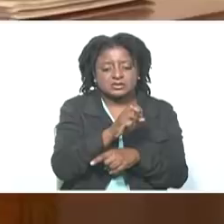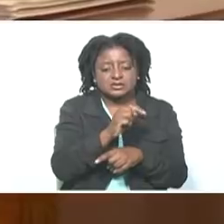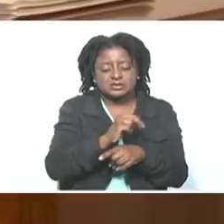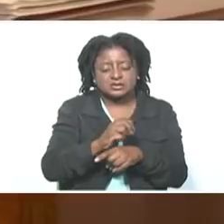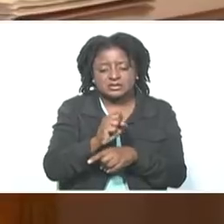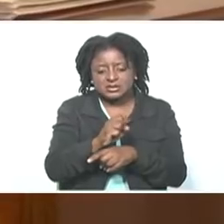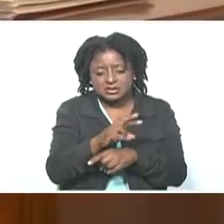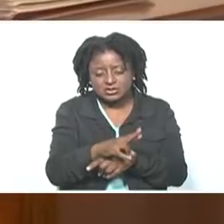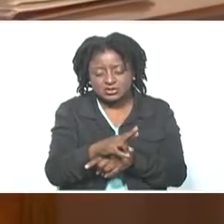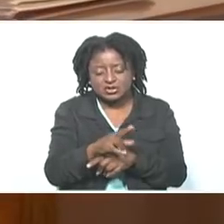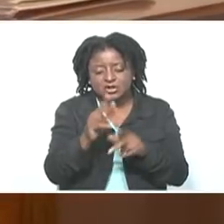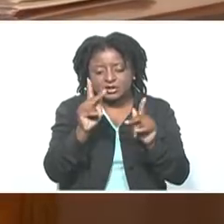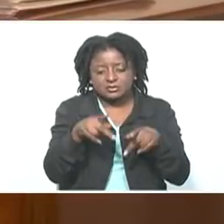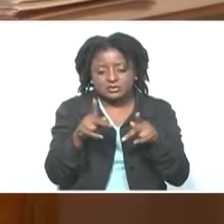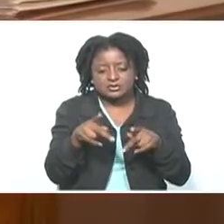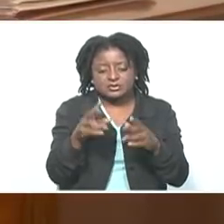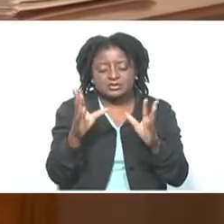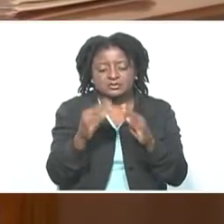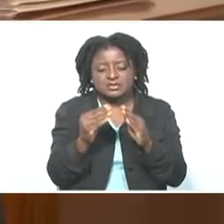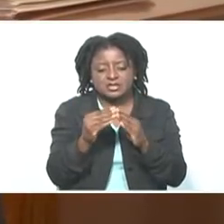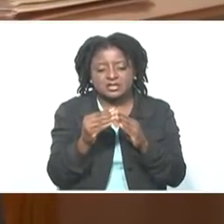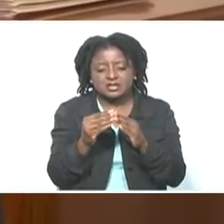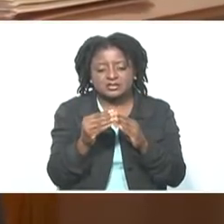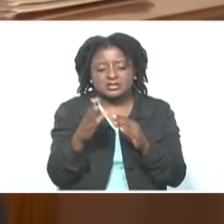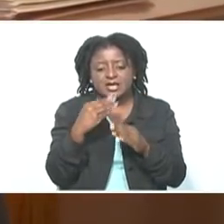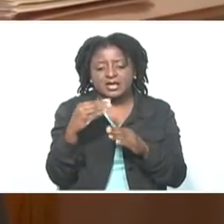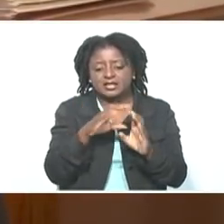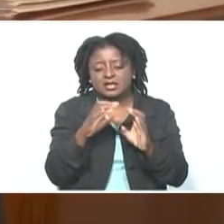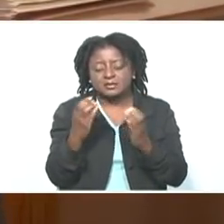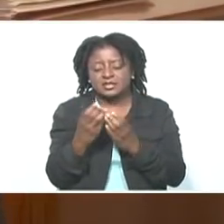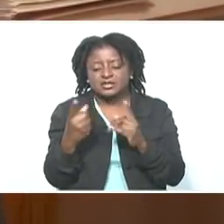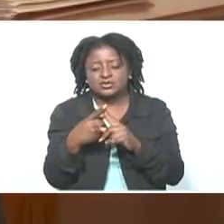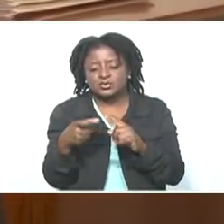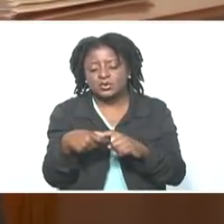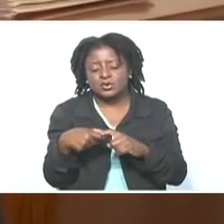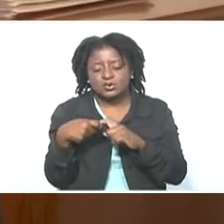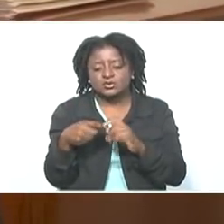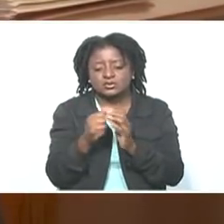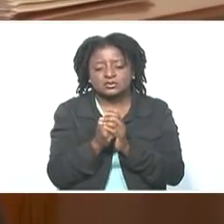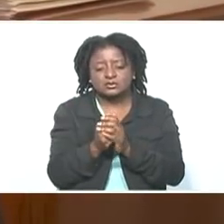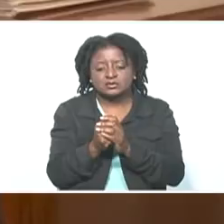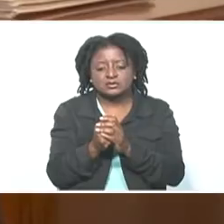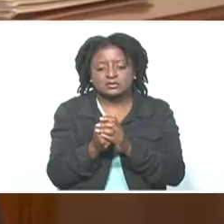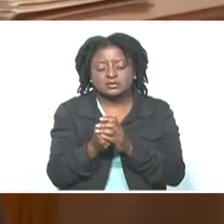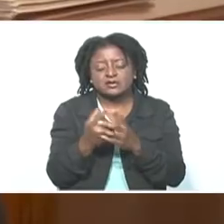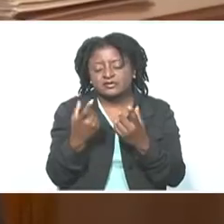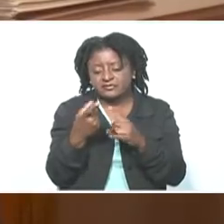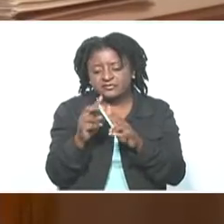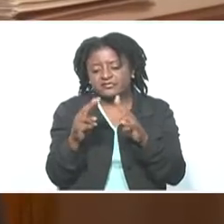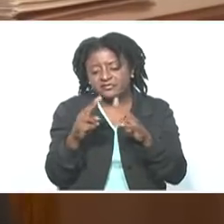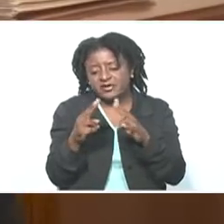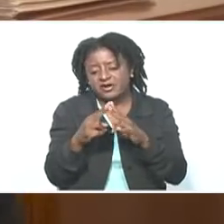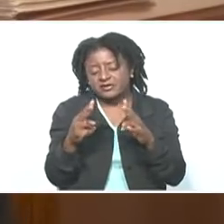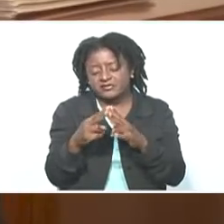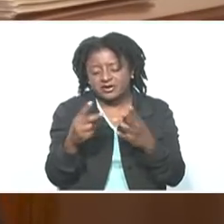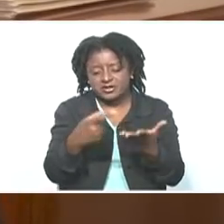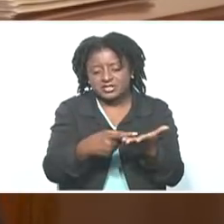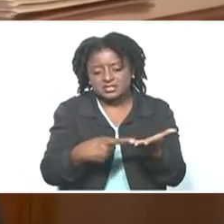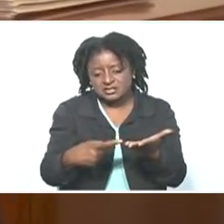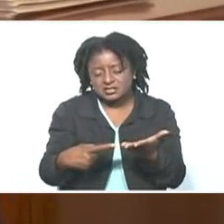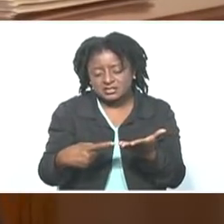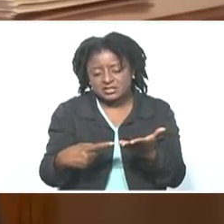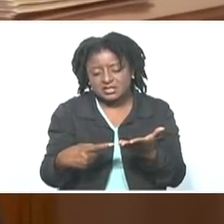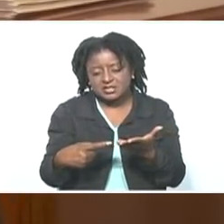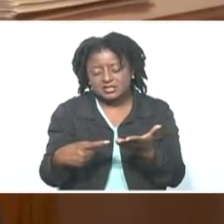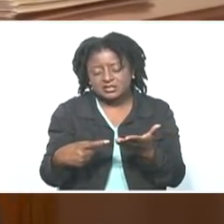officials, and committee of the whole. And those are meetings that are very, very complicated, very intricate, involving heads of